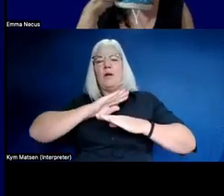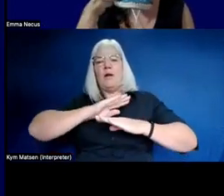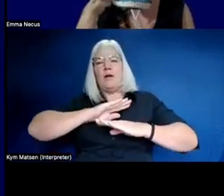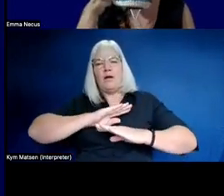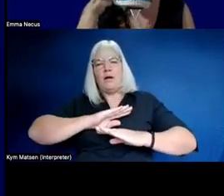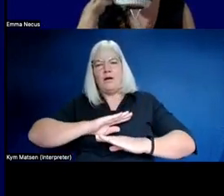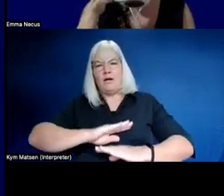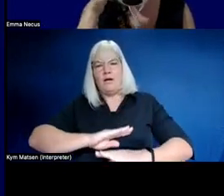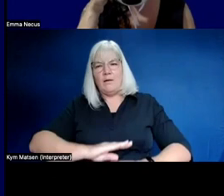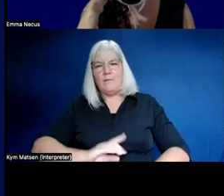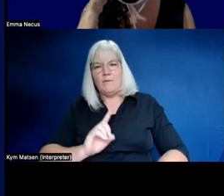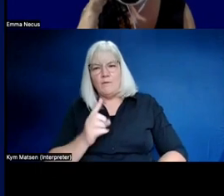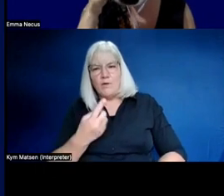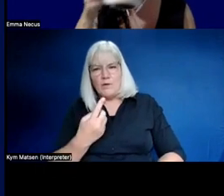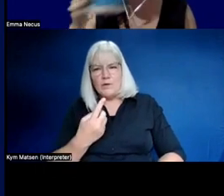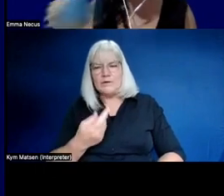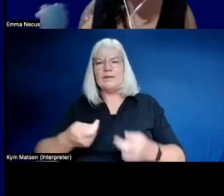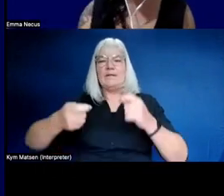process?